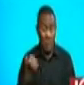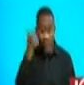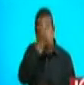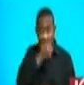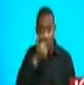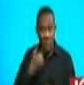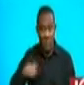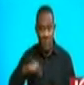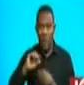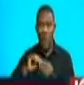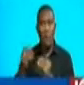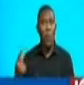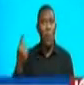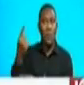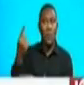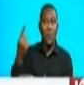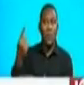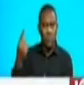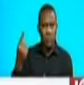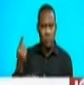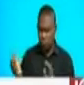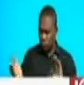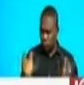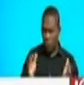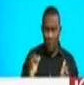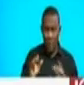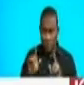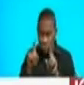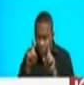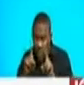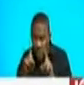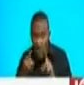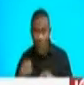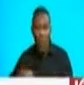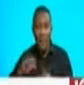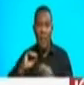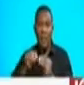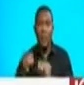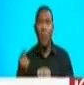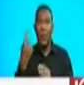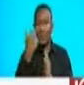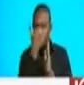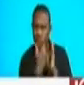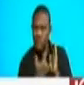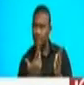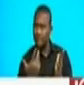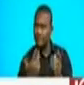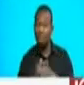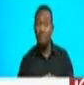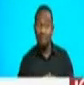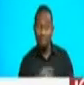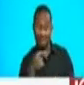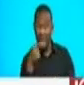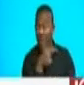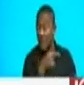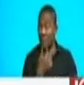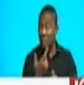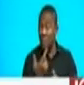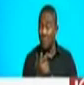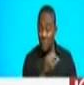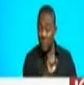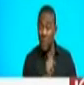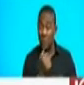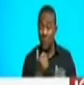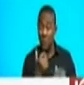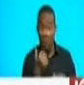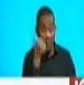number one per capita in terms of testing. In terms of numbers of tests, South Africa leads, we are second. But in terms of